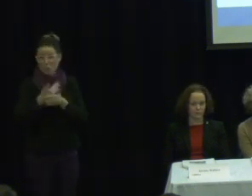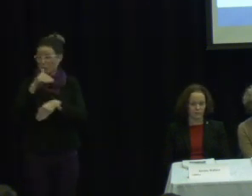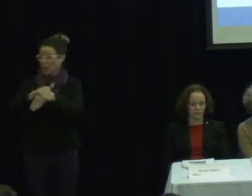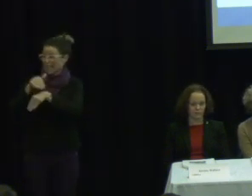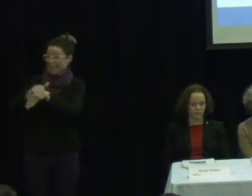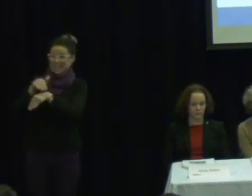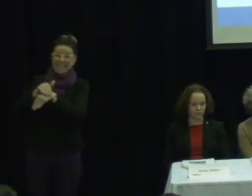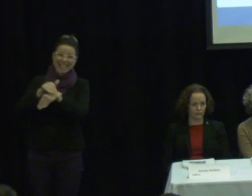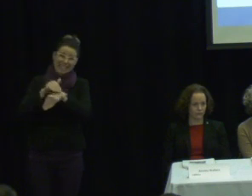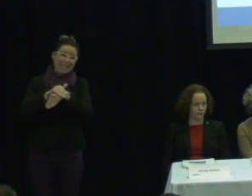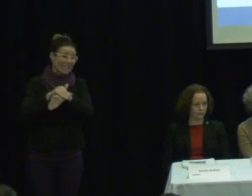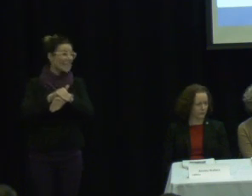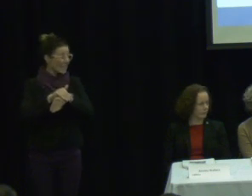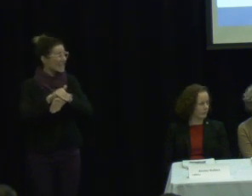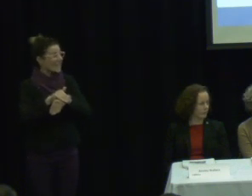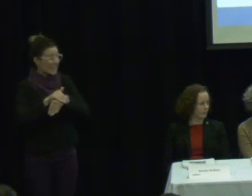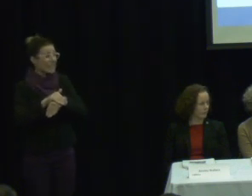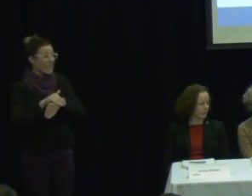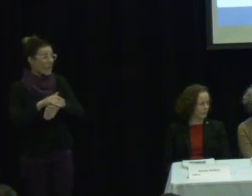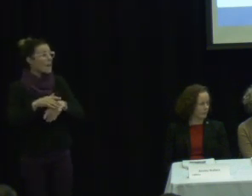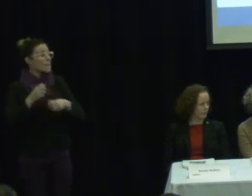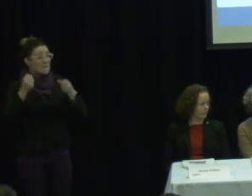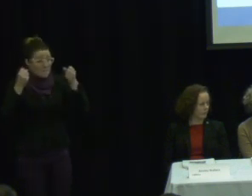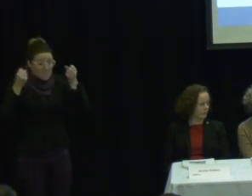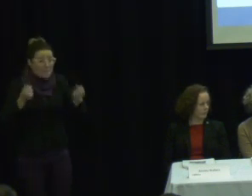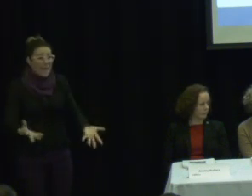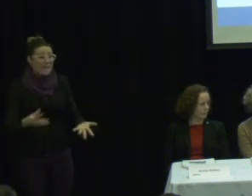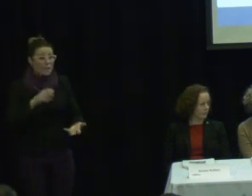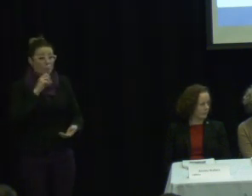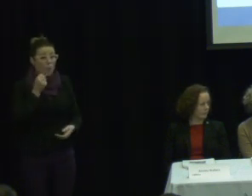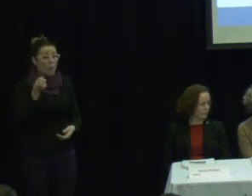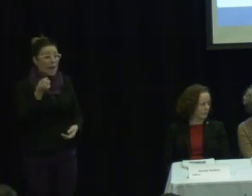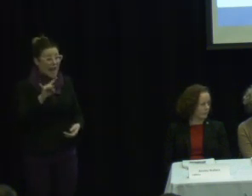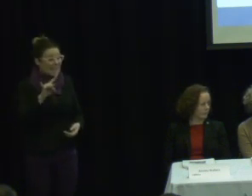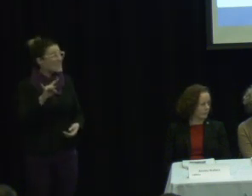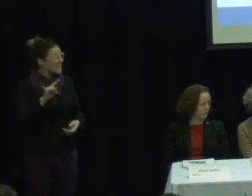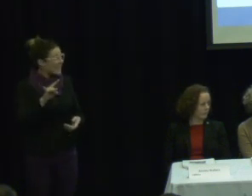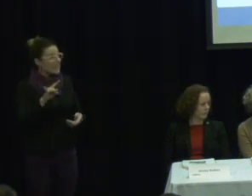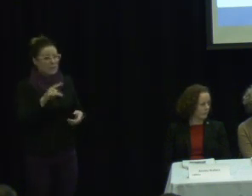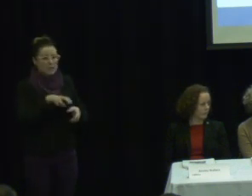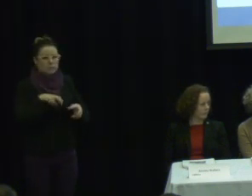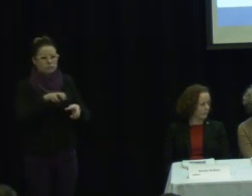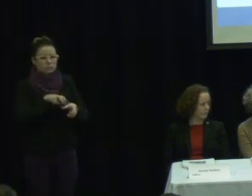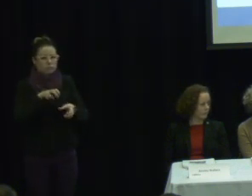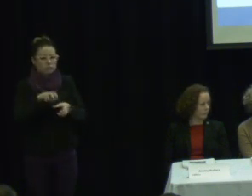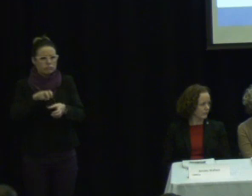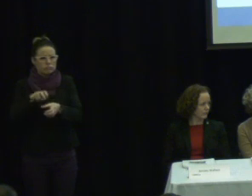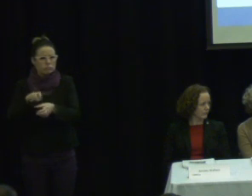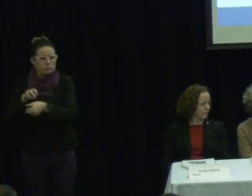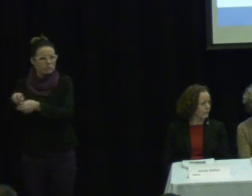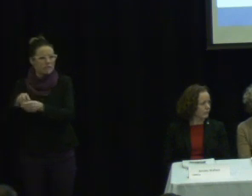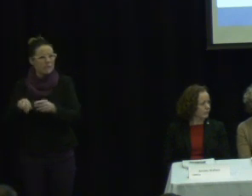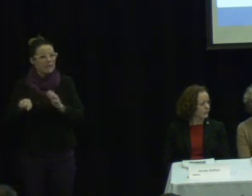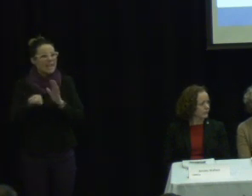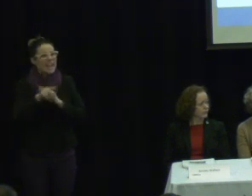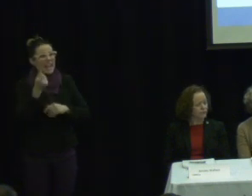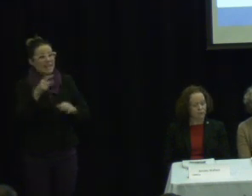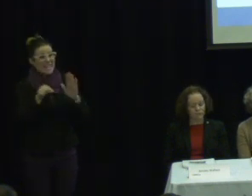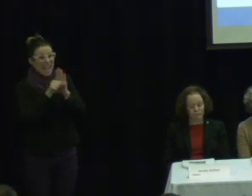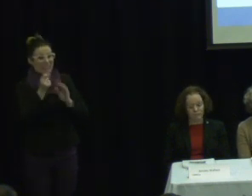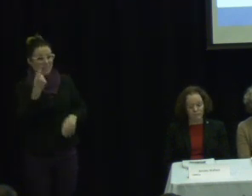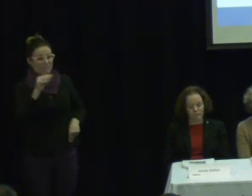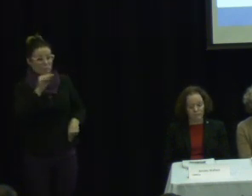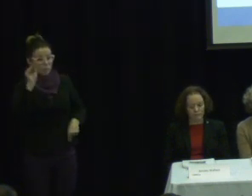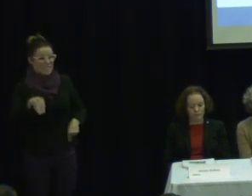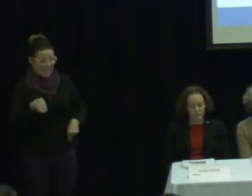at the point of negative 11% between now and 2026, and that's been a downward slide since 2011, that